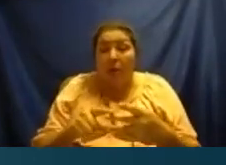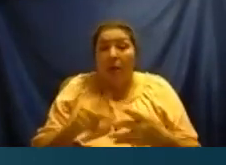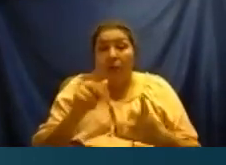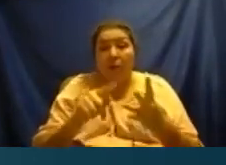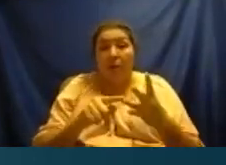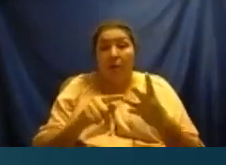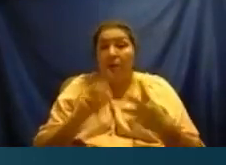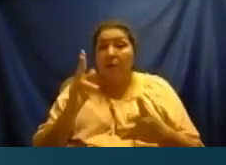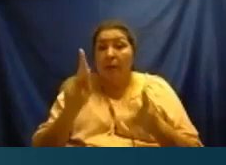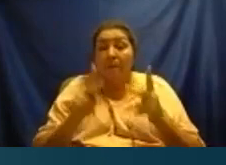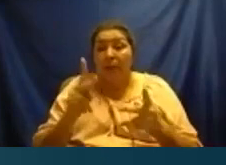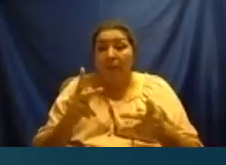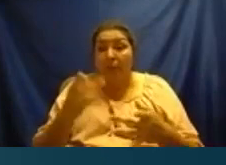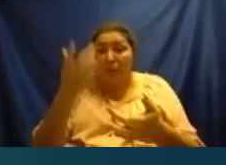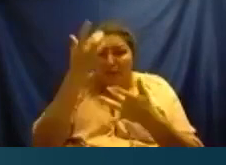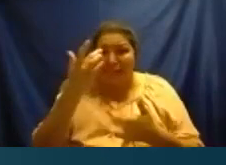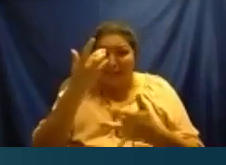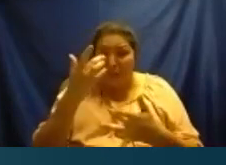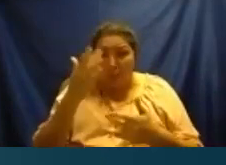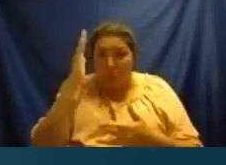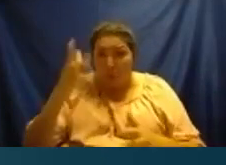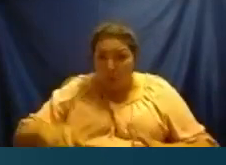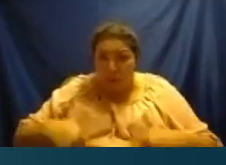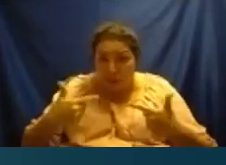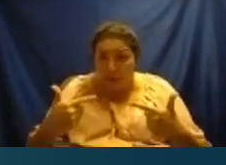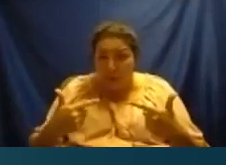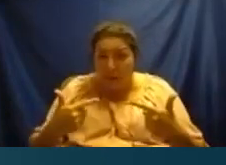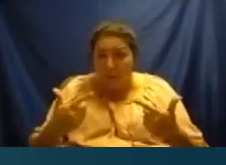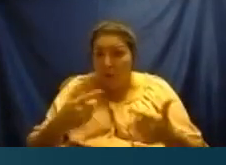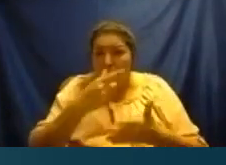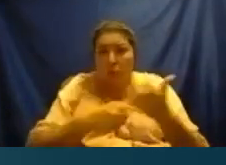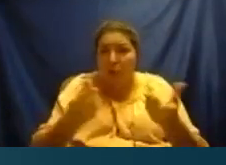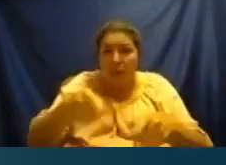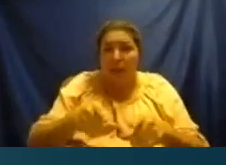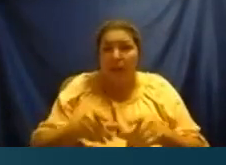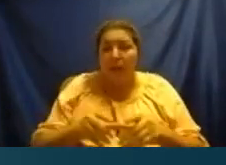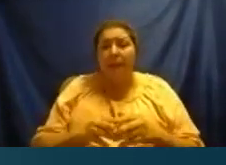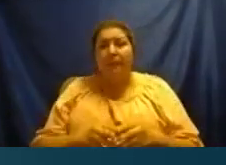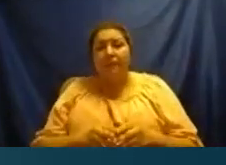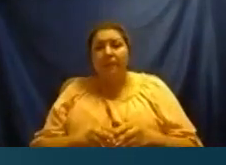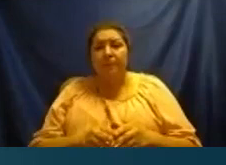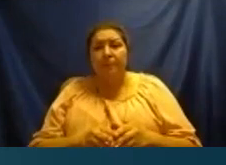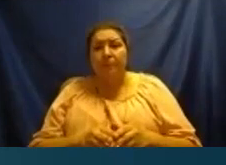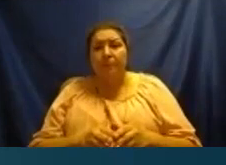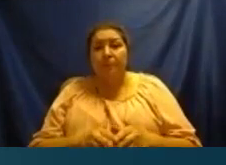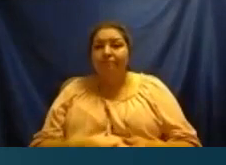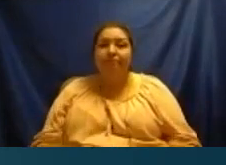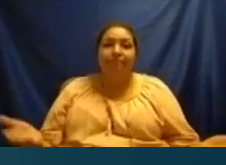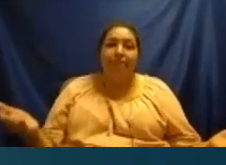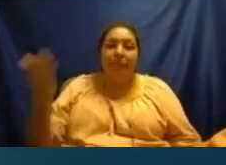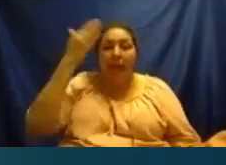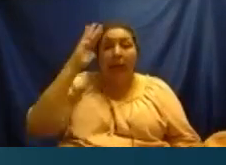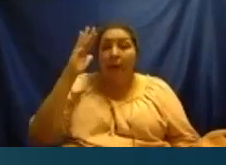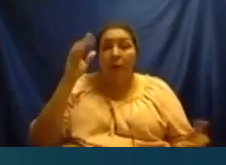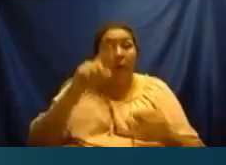sick? Are they going to survive? What's going to happen? And I don't know about you, but I